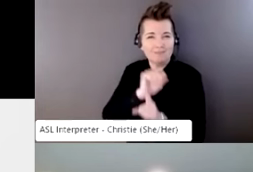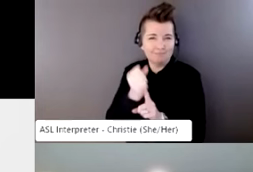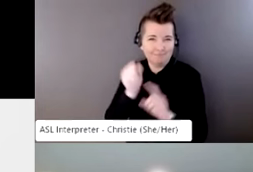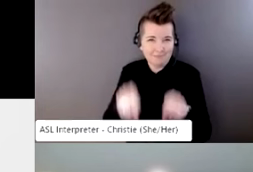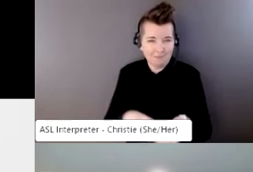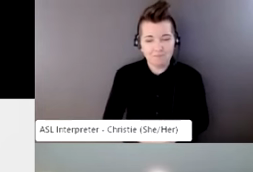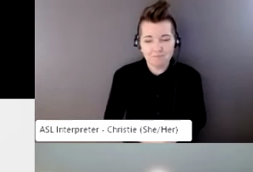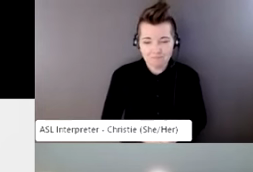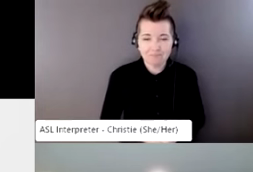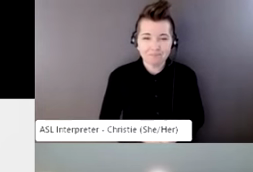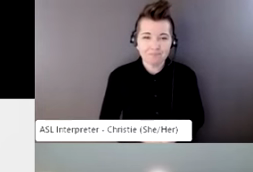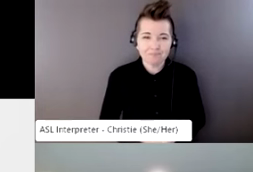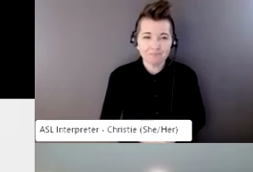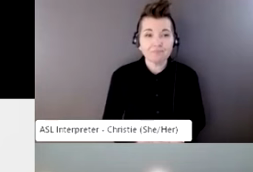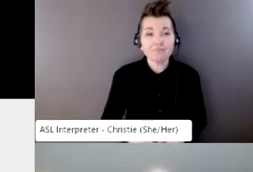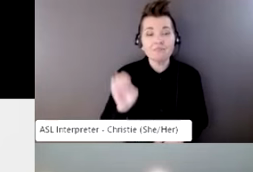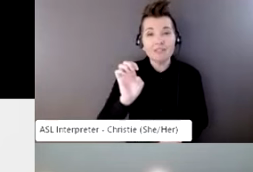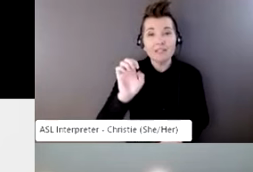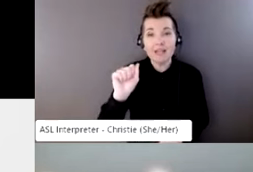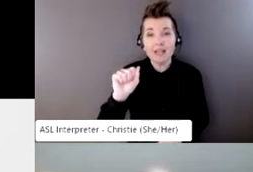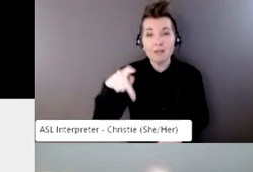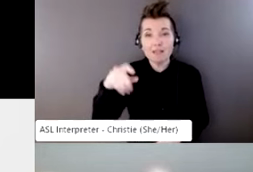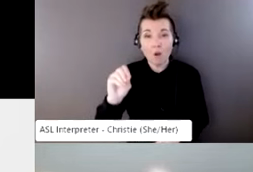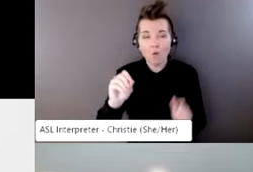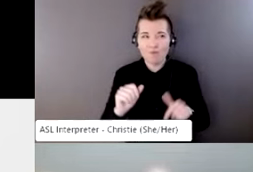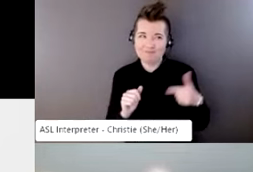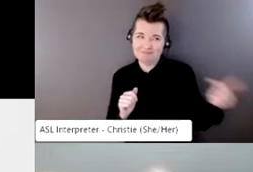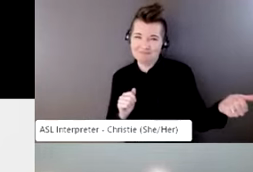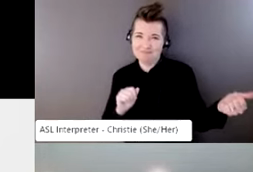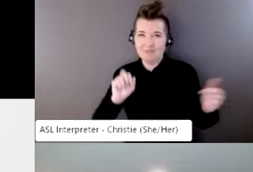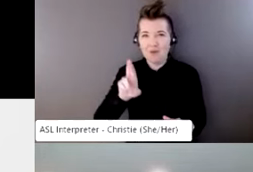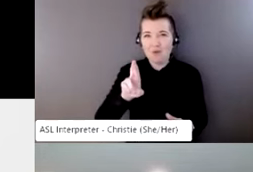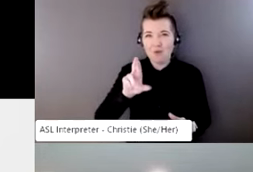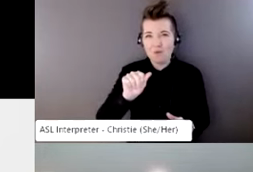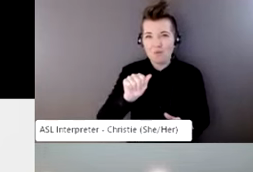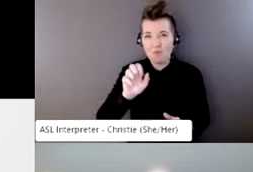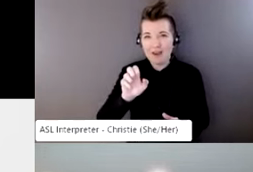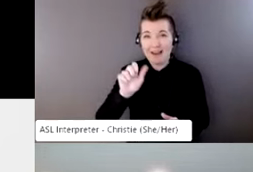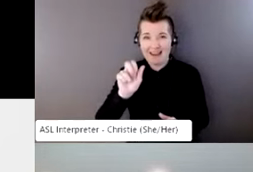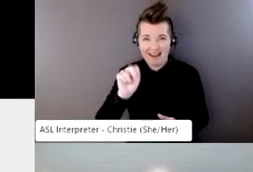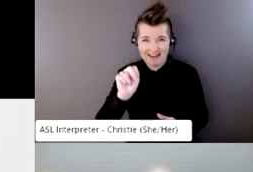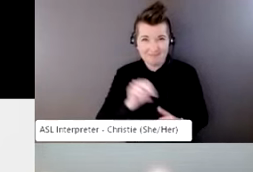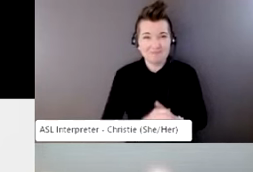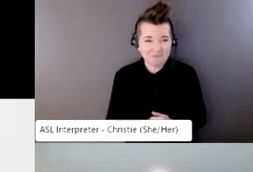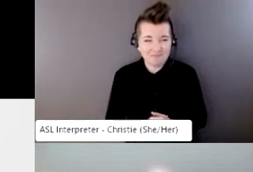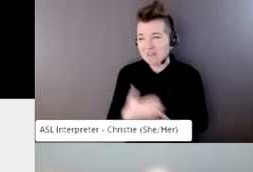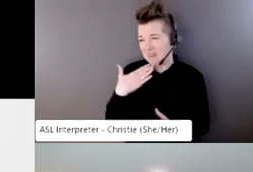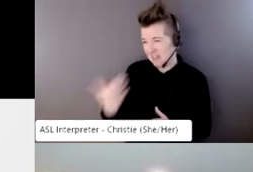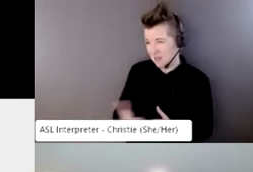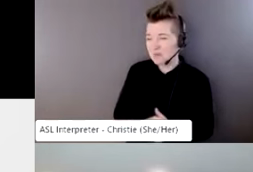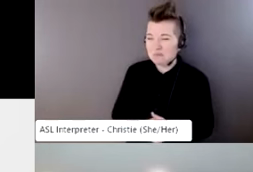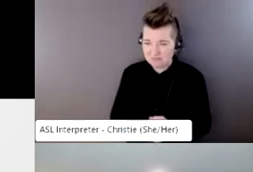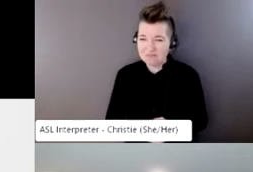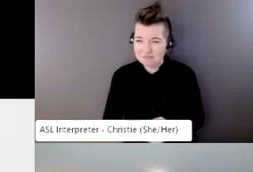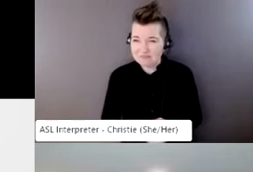All right, so speaking about EAPO, I'm gonna let Rayan speak for just a moment about her own organization. Great, thanks, Benedict. I just wanted